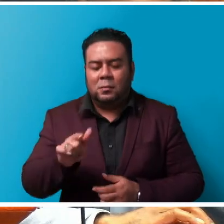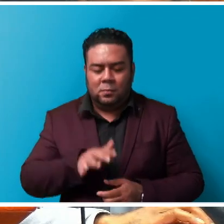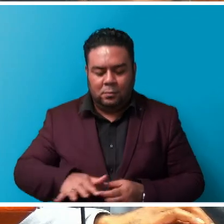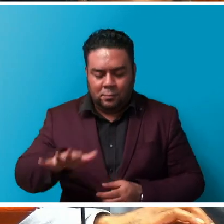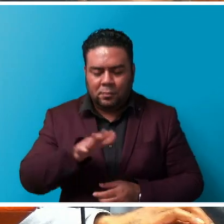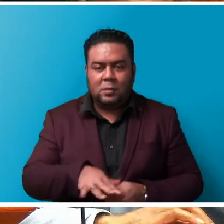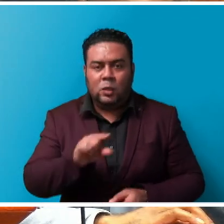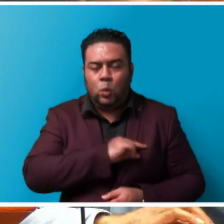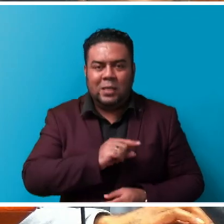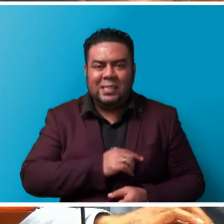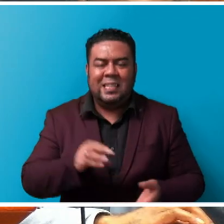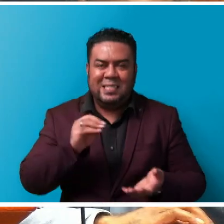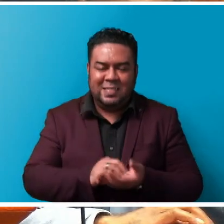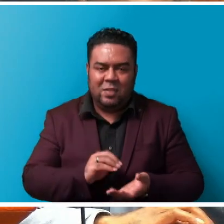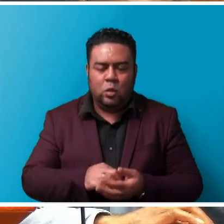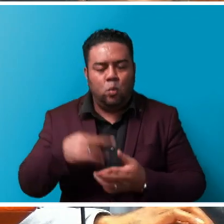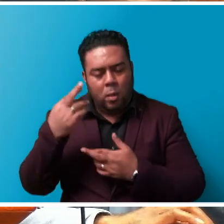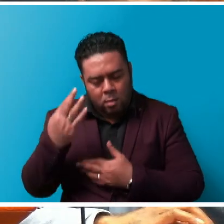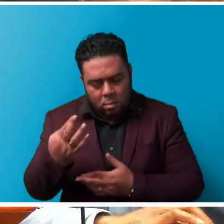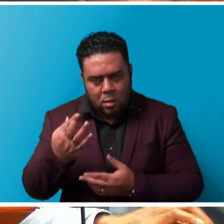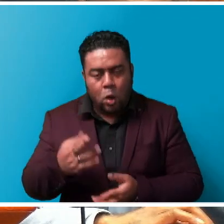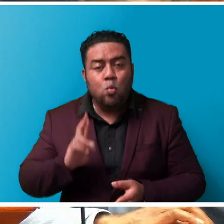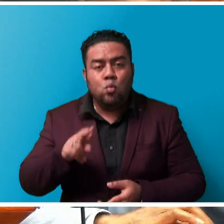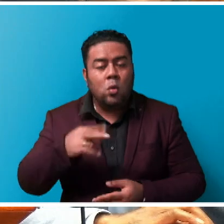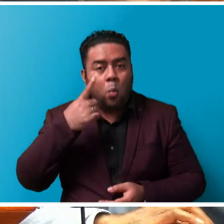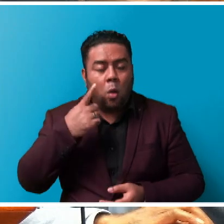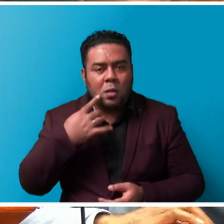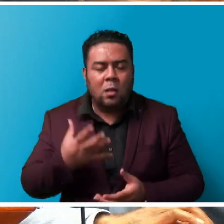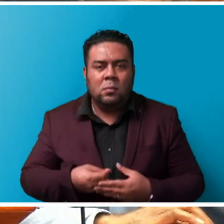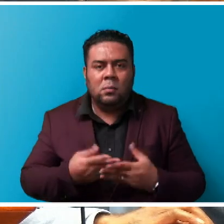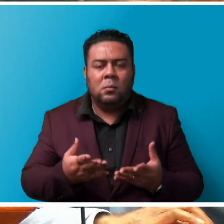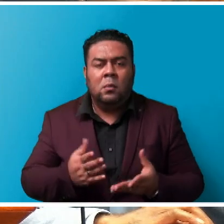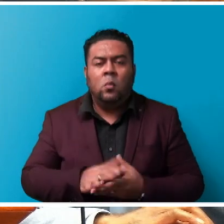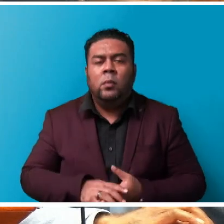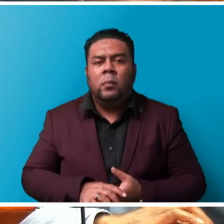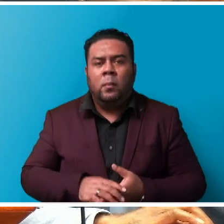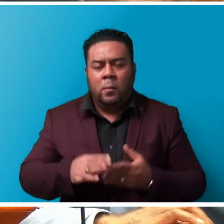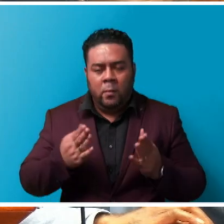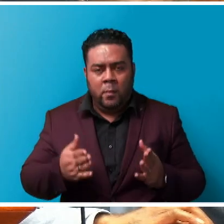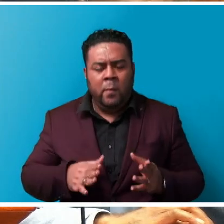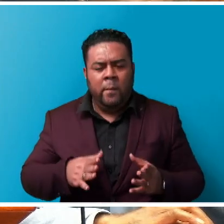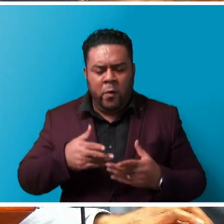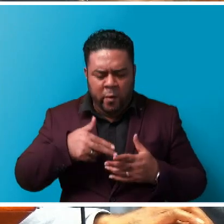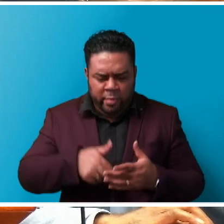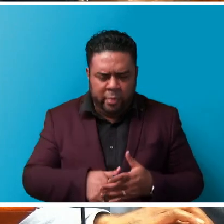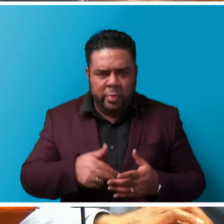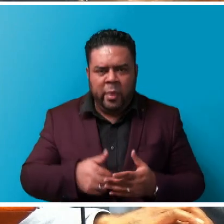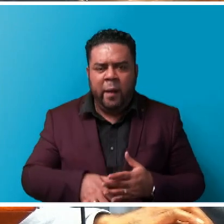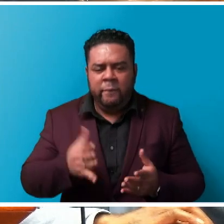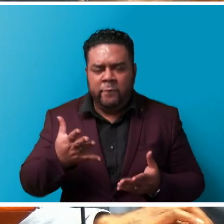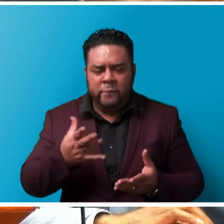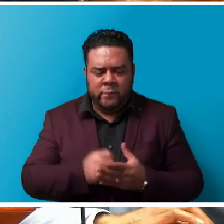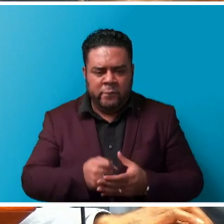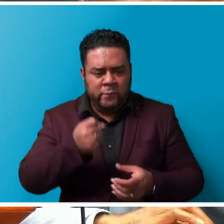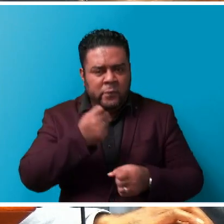the quality and service reliability. Rural water supply systems will be modernized through borehole drilling, gravity-fed system,